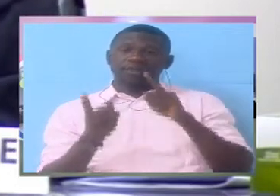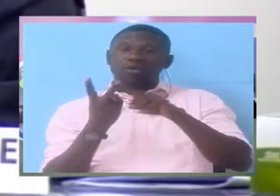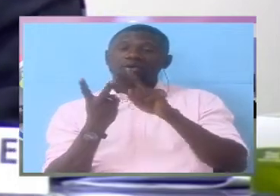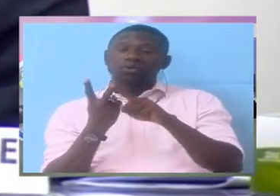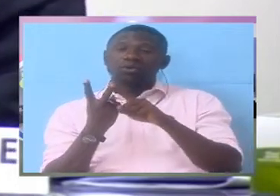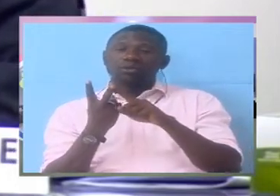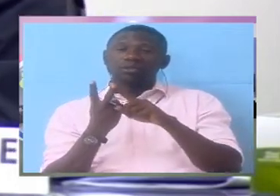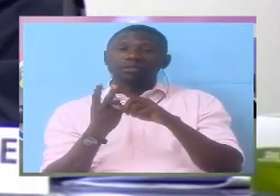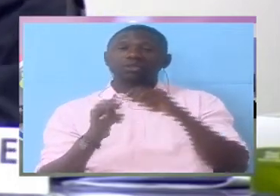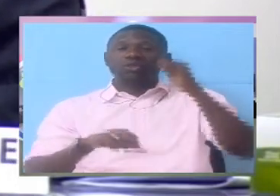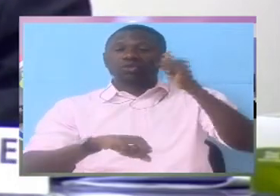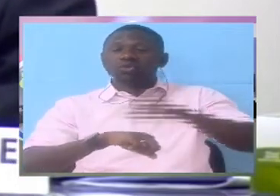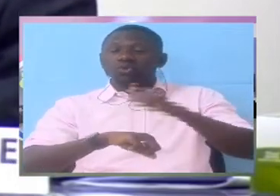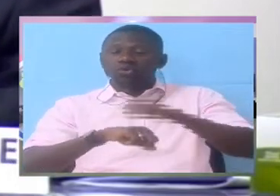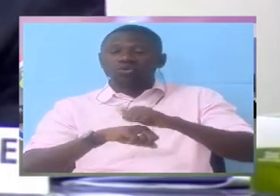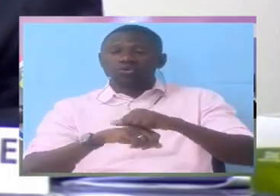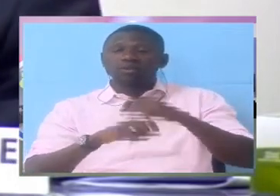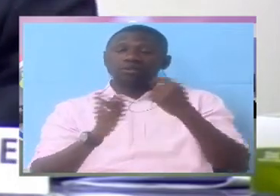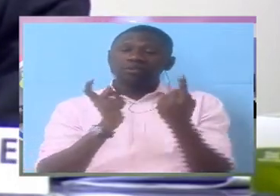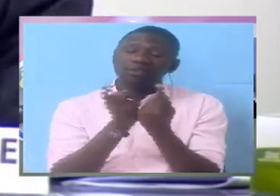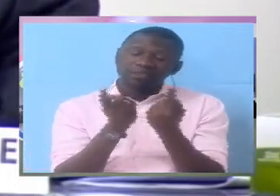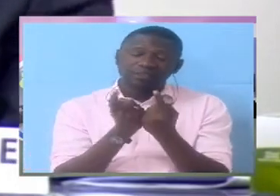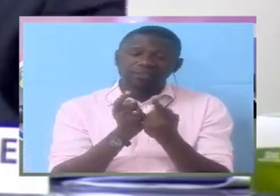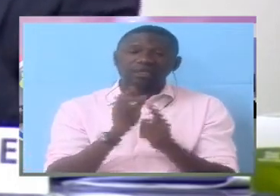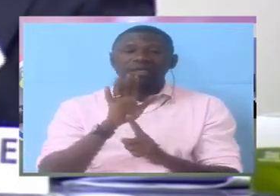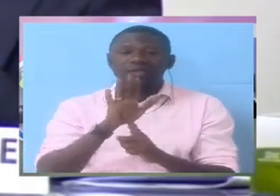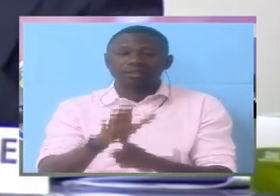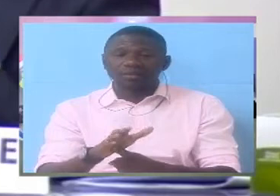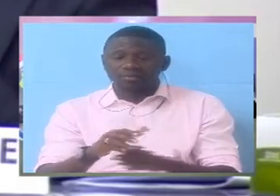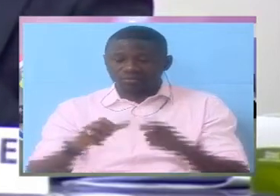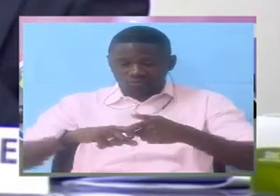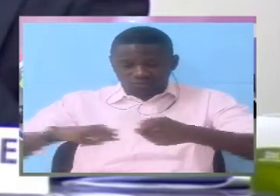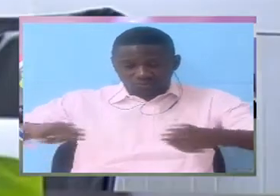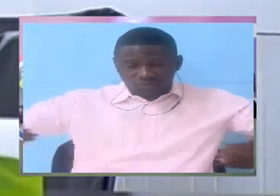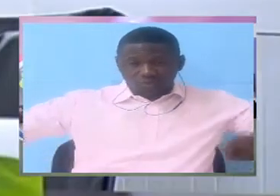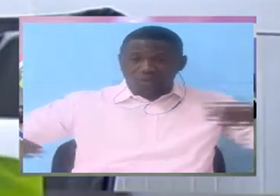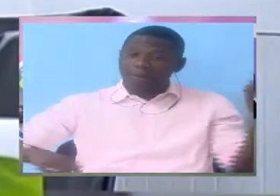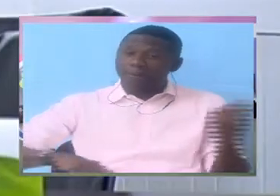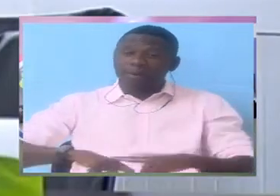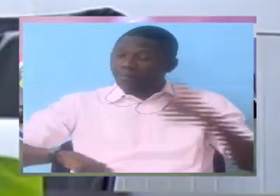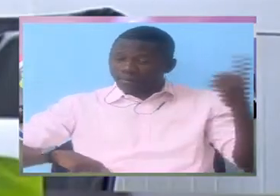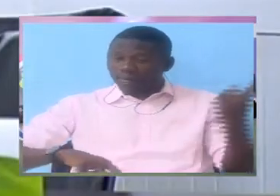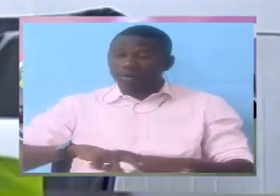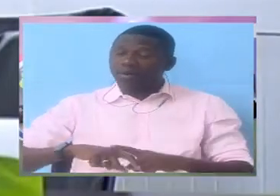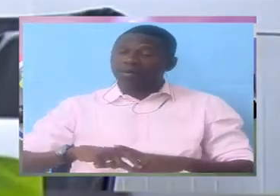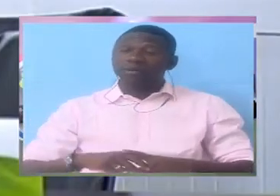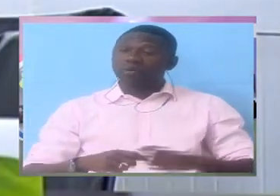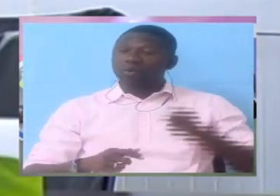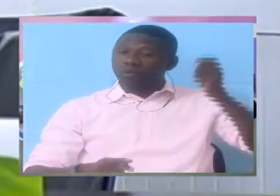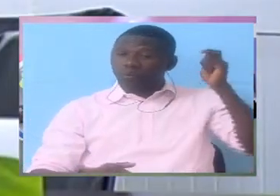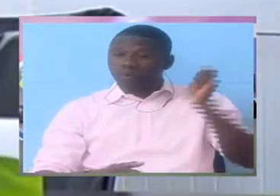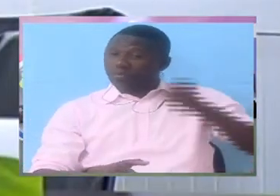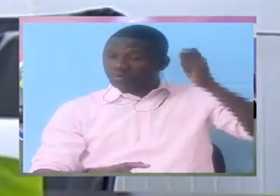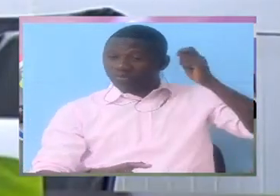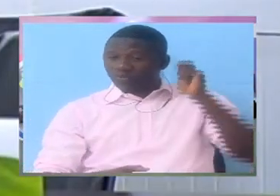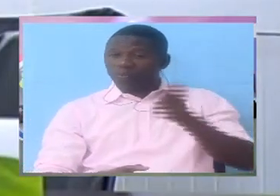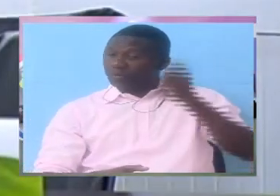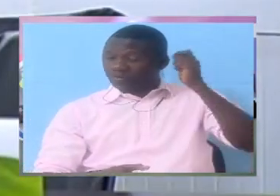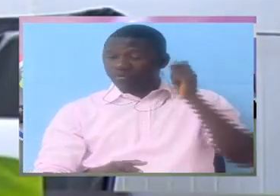torture implements like canes, whips. Fulanjam mendola mi jorang olimi alonko fole lembang busol lembang.